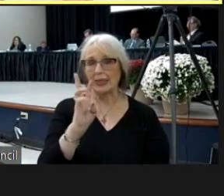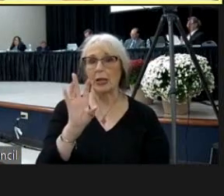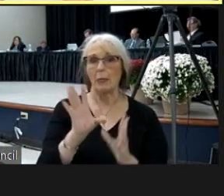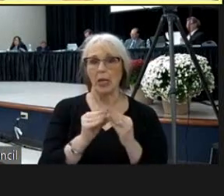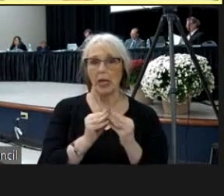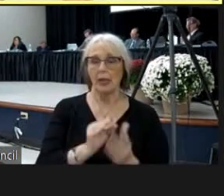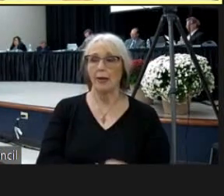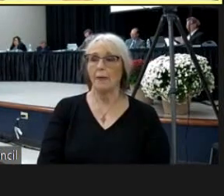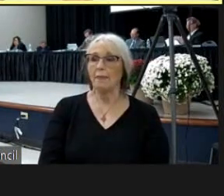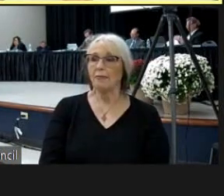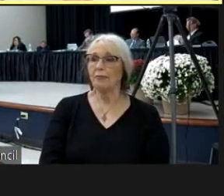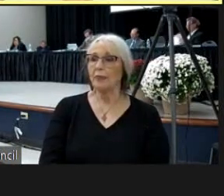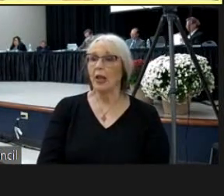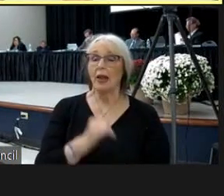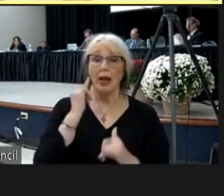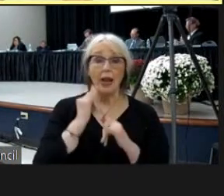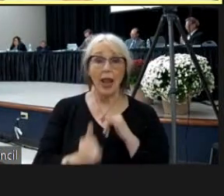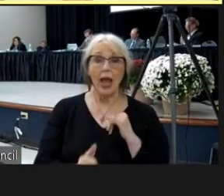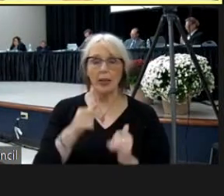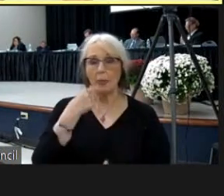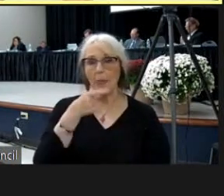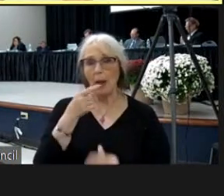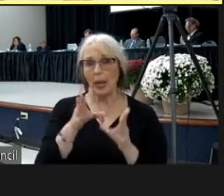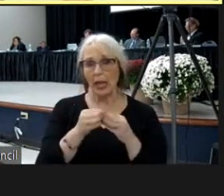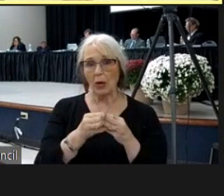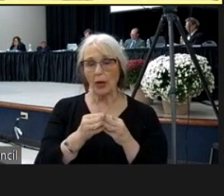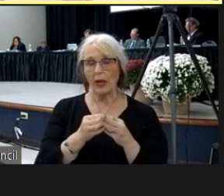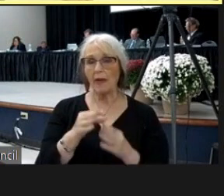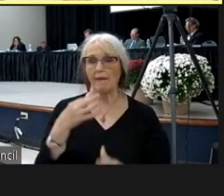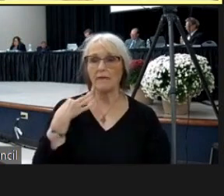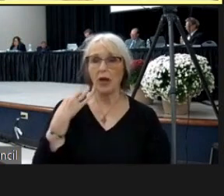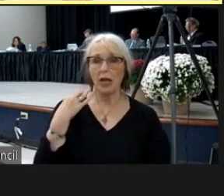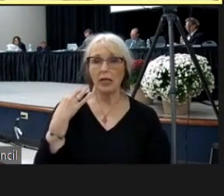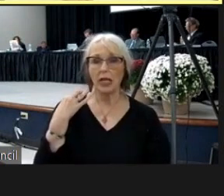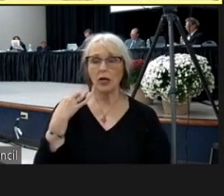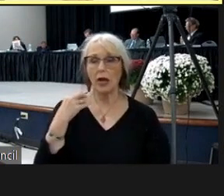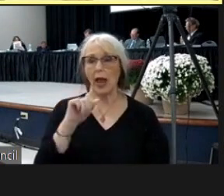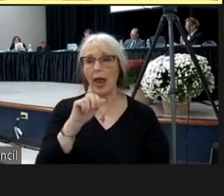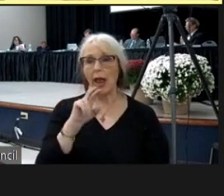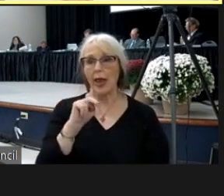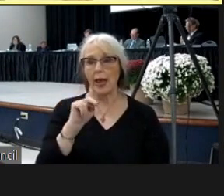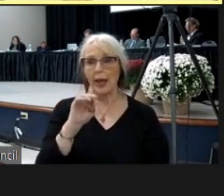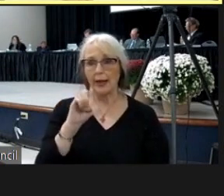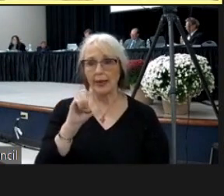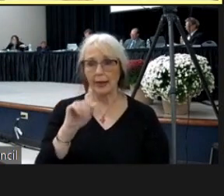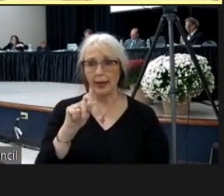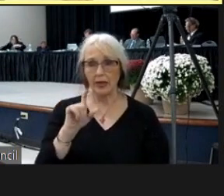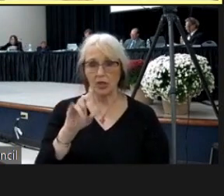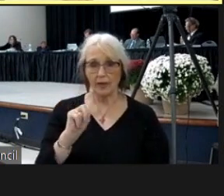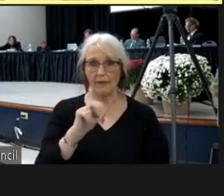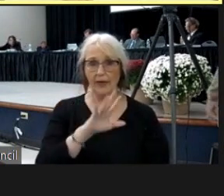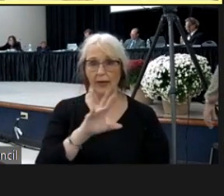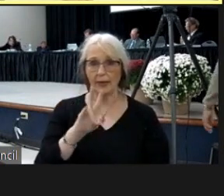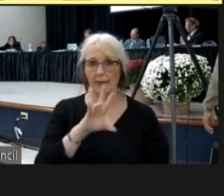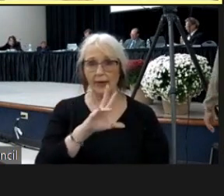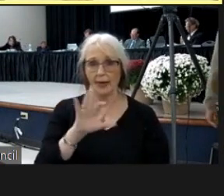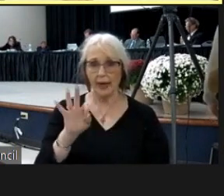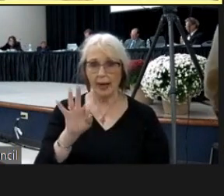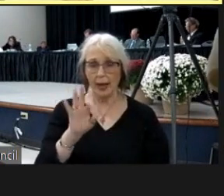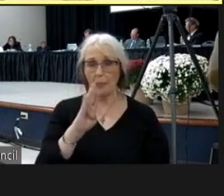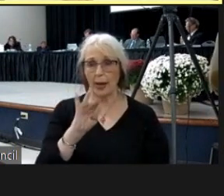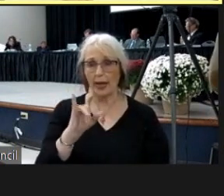And then our final public hearing is a voluntary annexation at 5759 Bagby